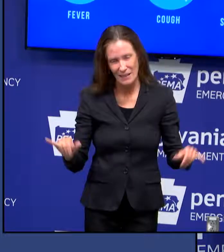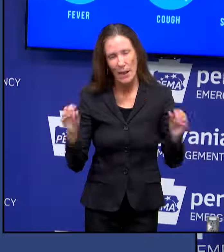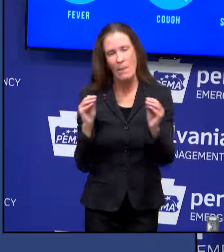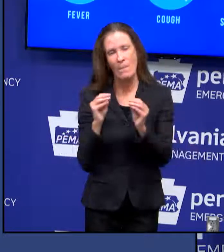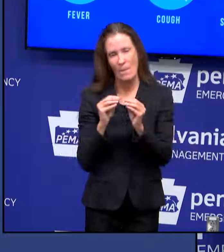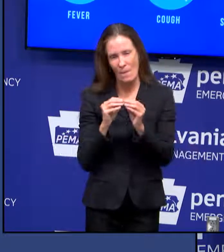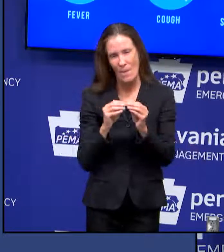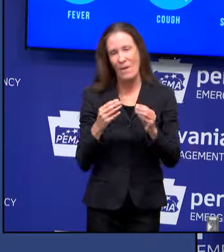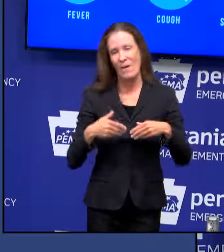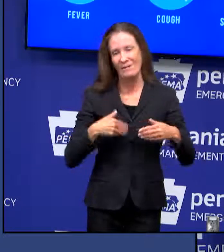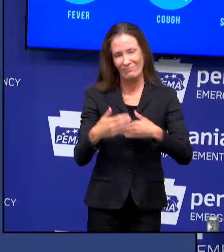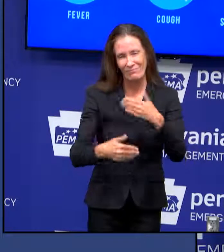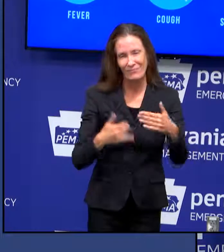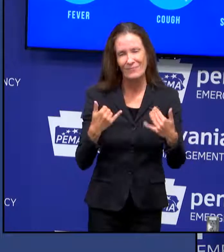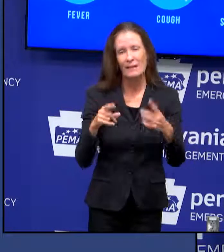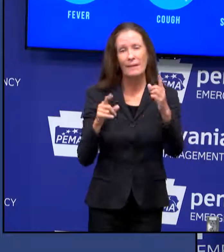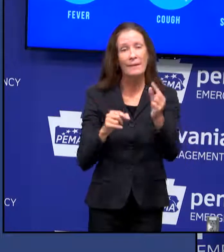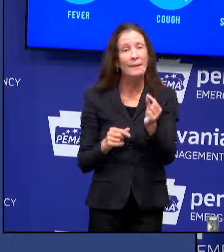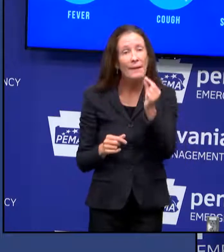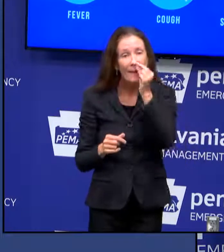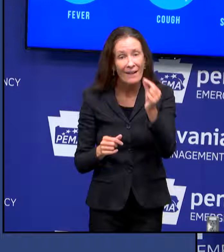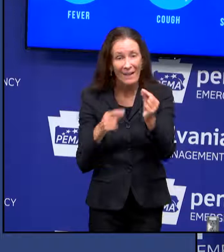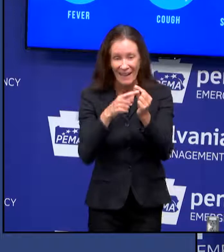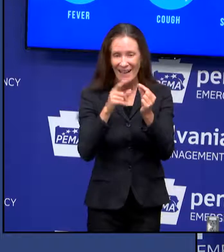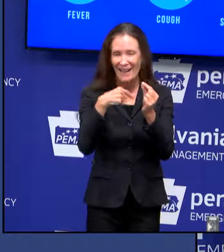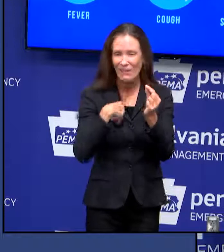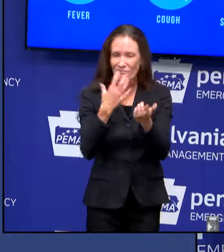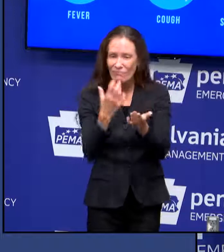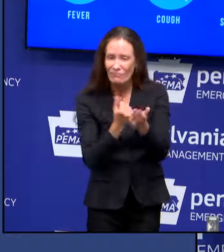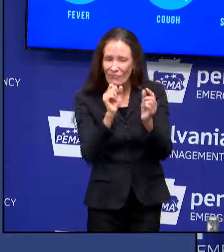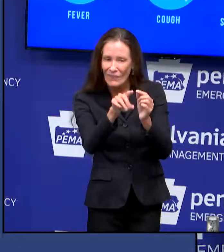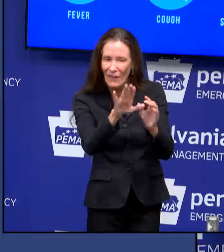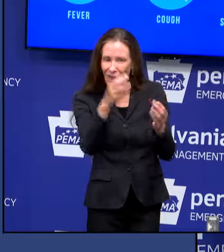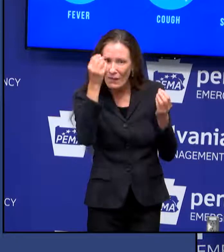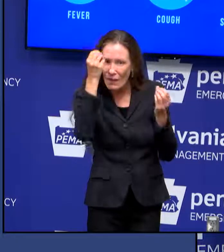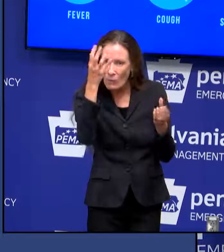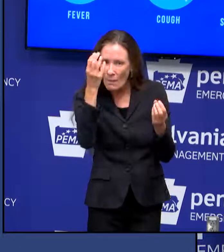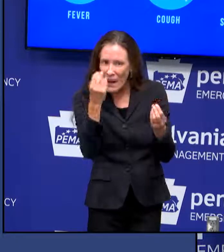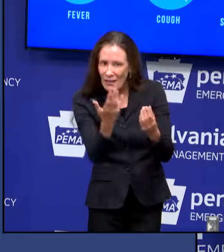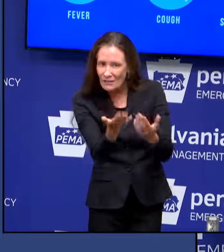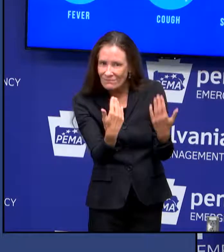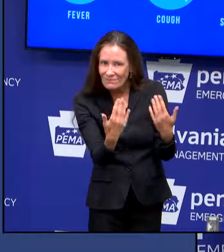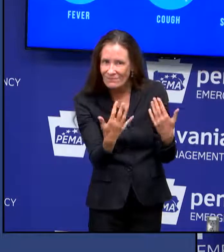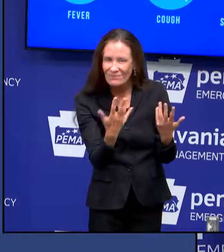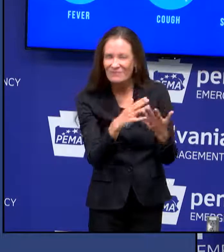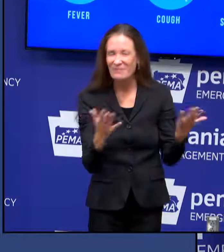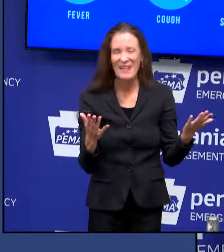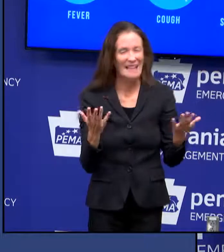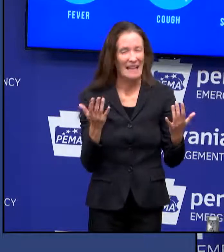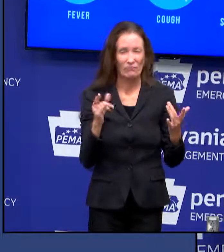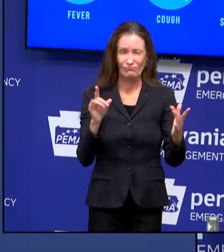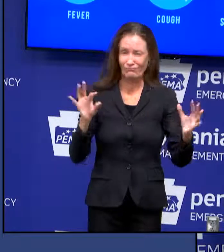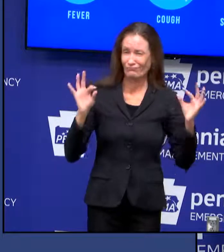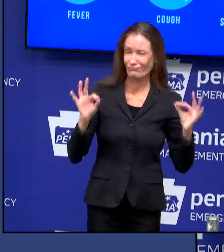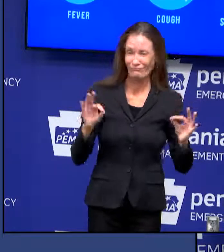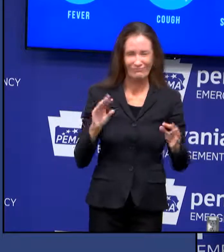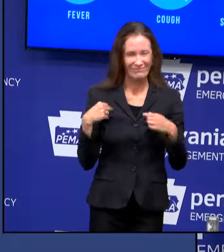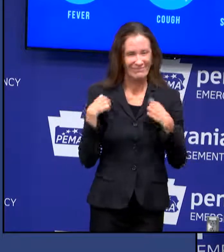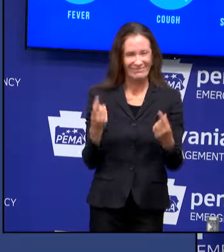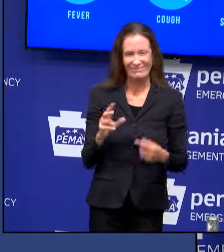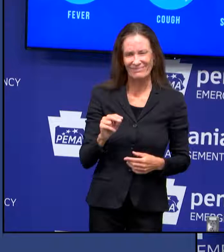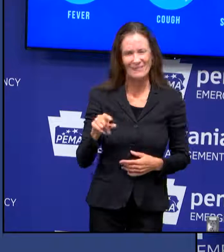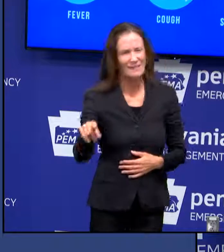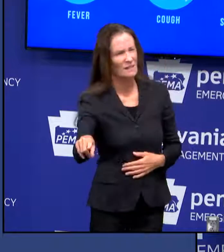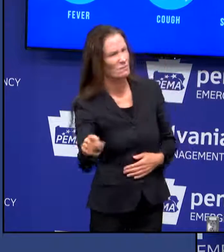try to get that data. And we're making progress, but not fast enough. Are there specific strategies, though? How do we get that?